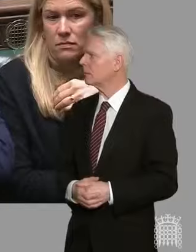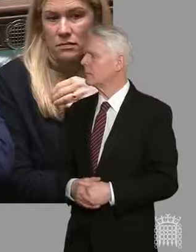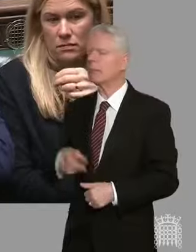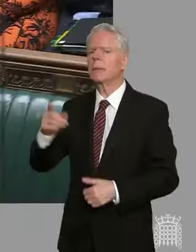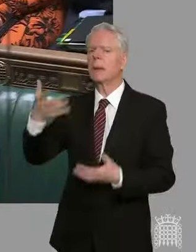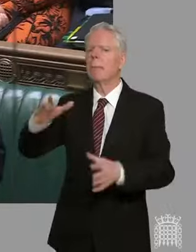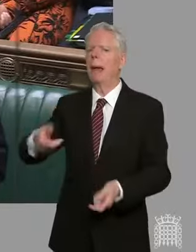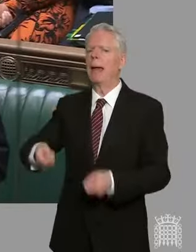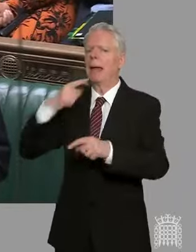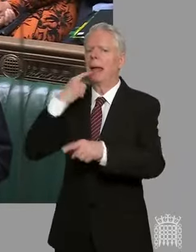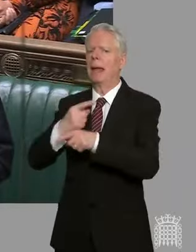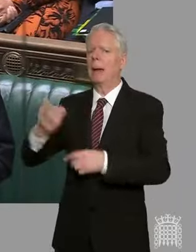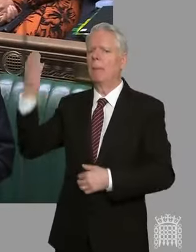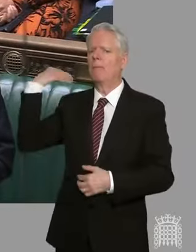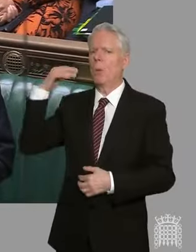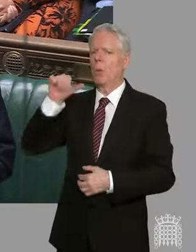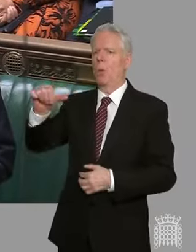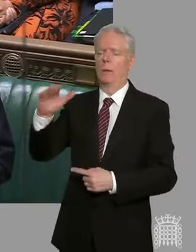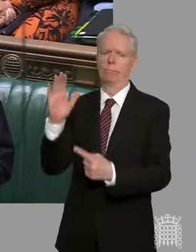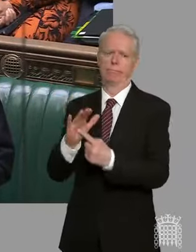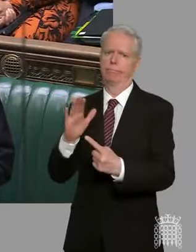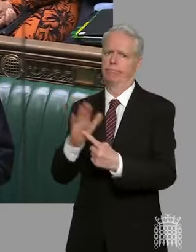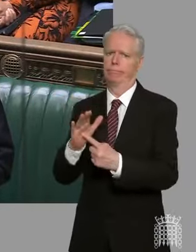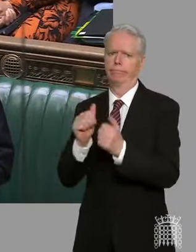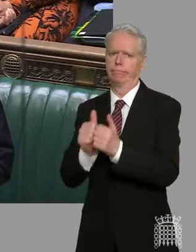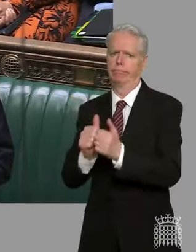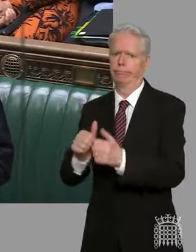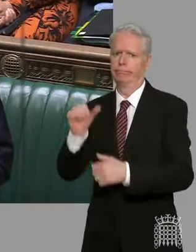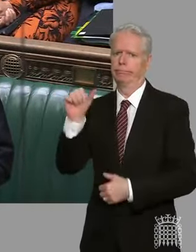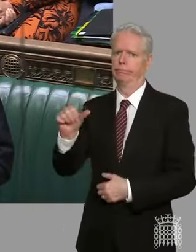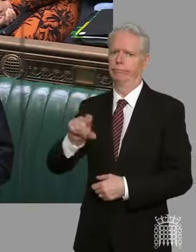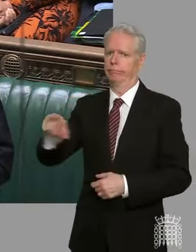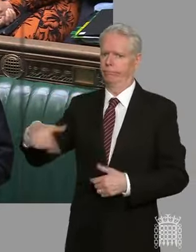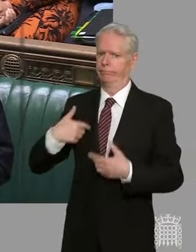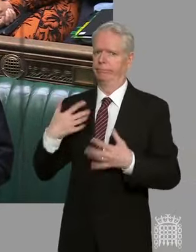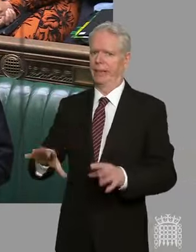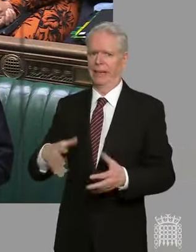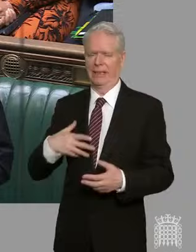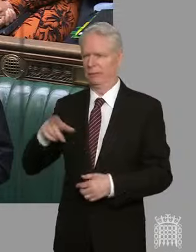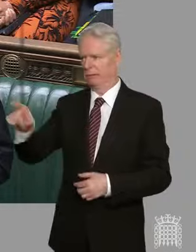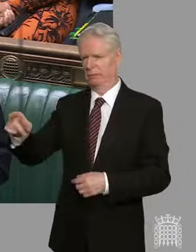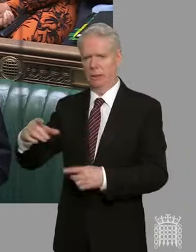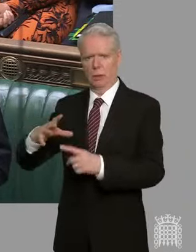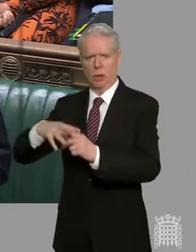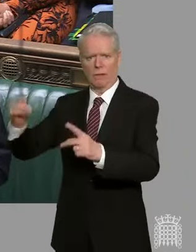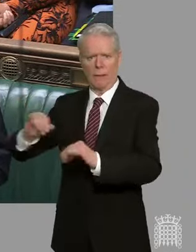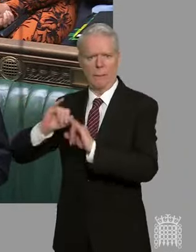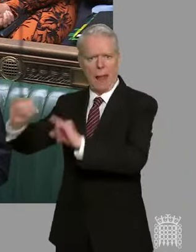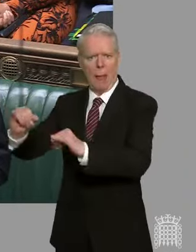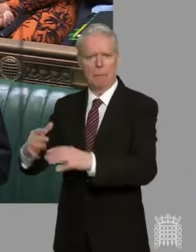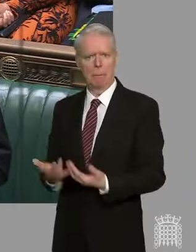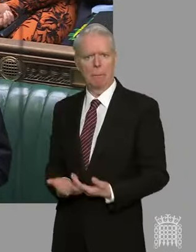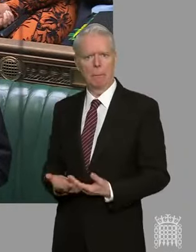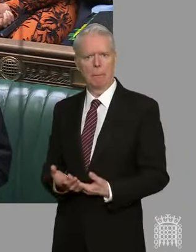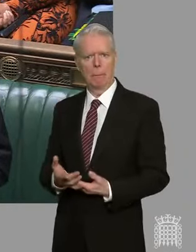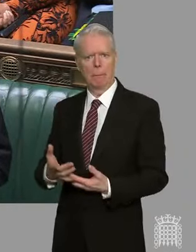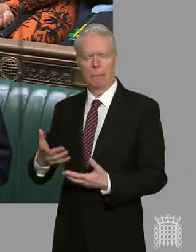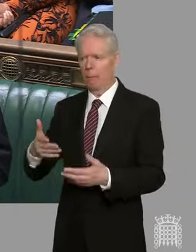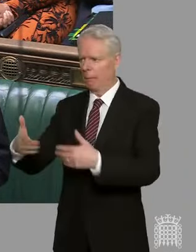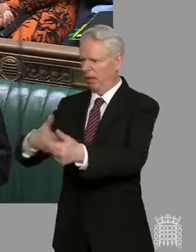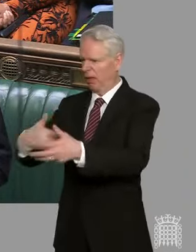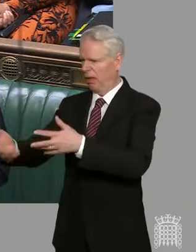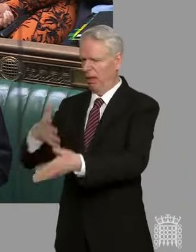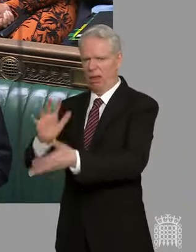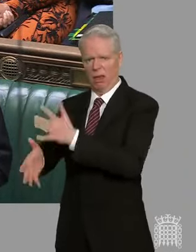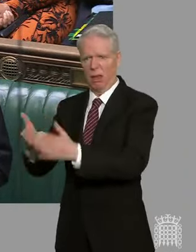investing £2.6 billion to protect over 50,000 properties. I understand that the options to reduce flood risk to